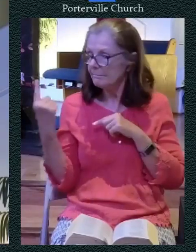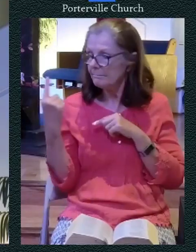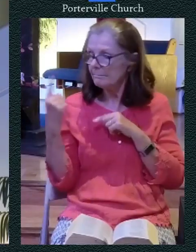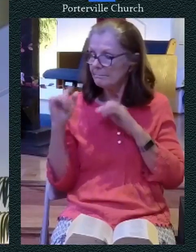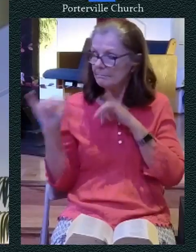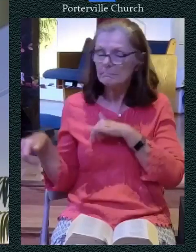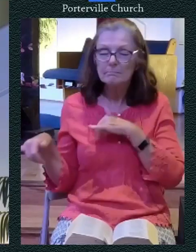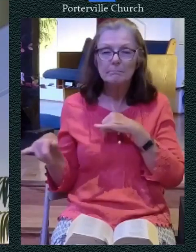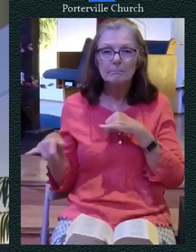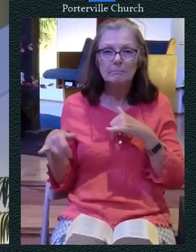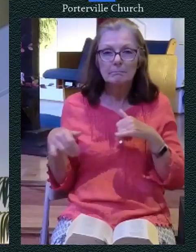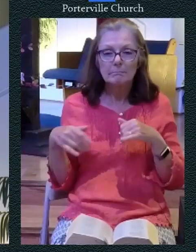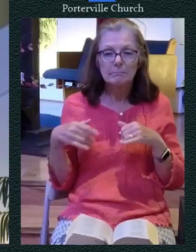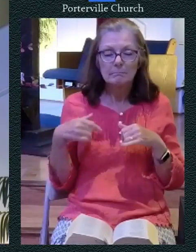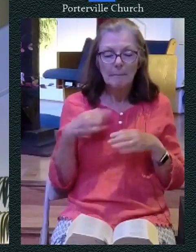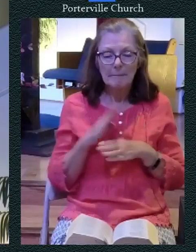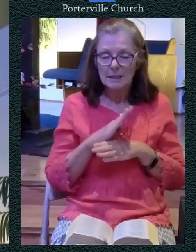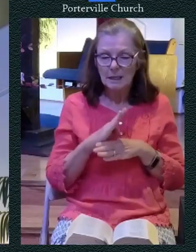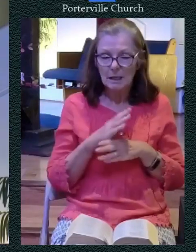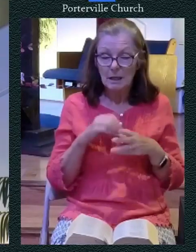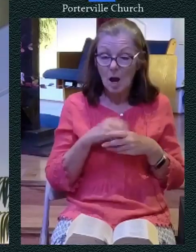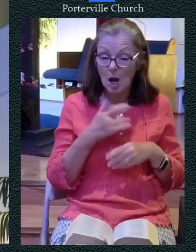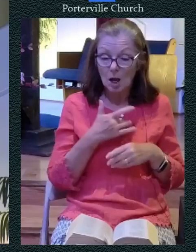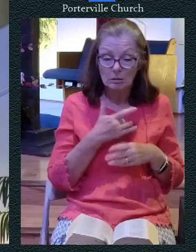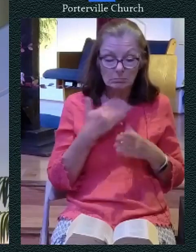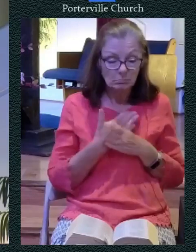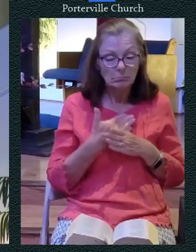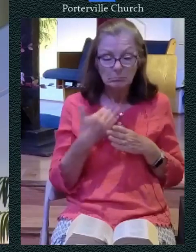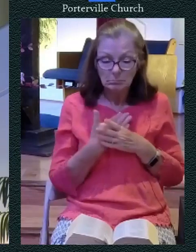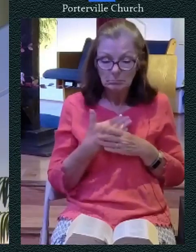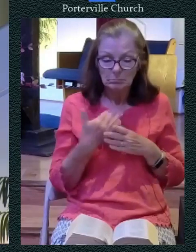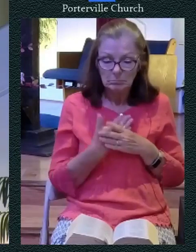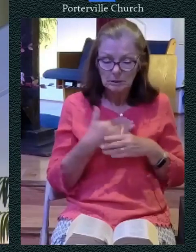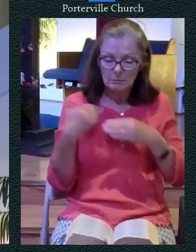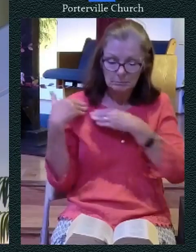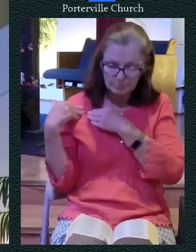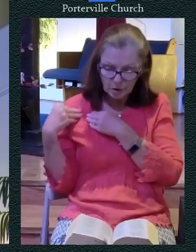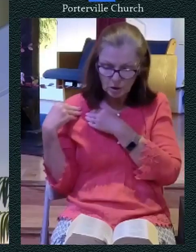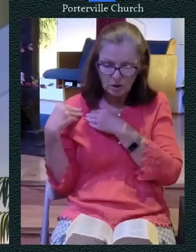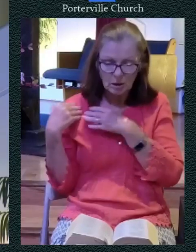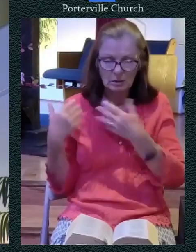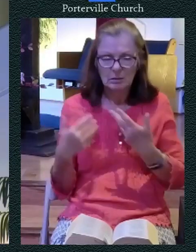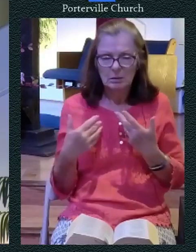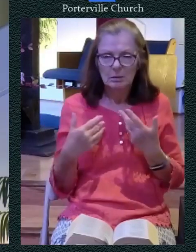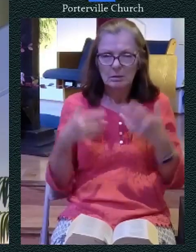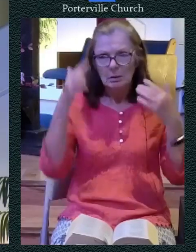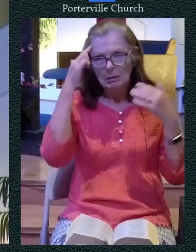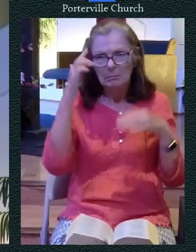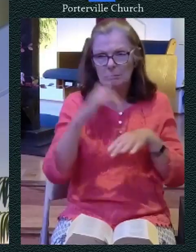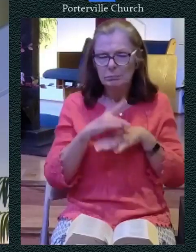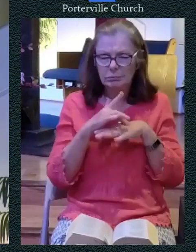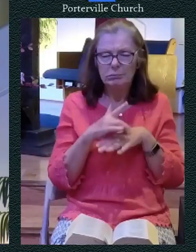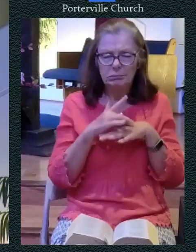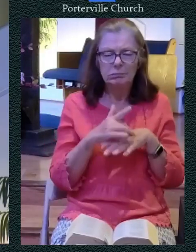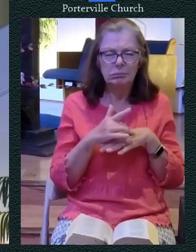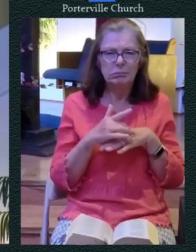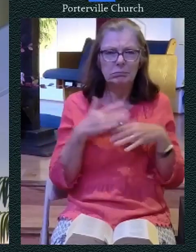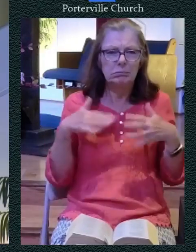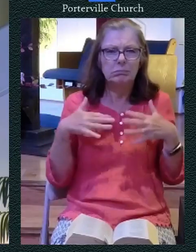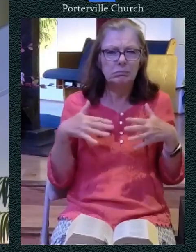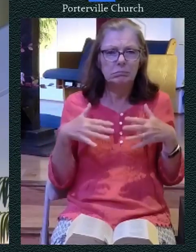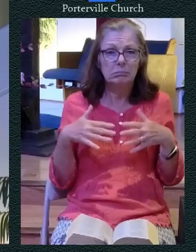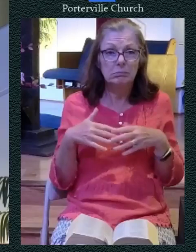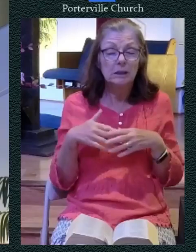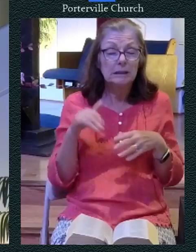you're busy. You're busy with burdens that feel very heavy. That's what David's feeling. He's mute